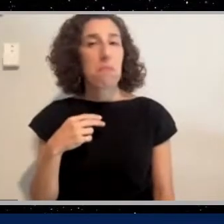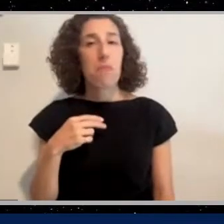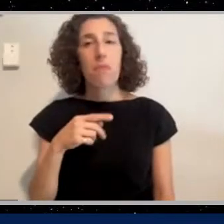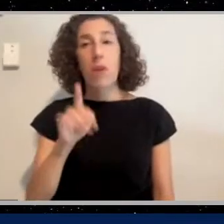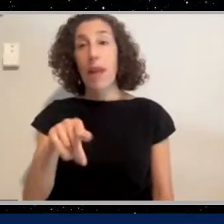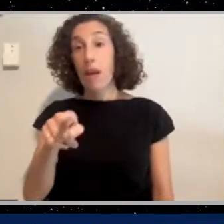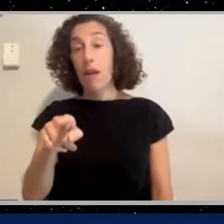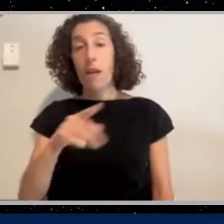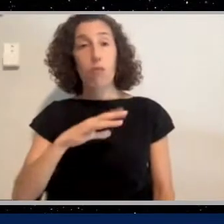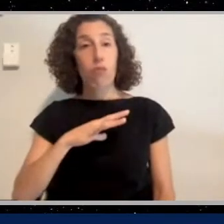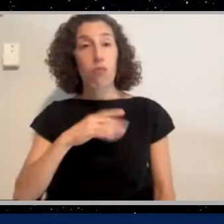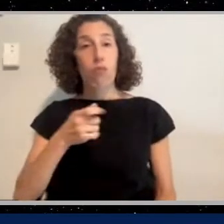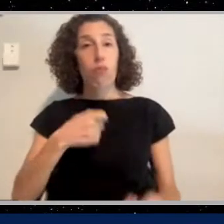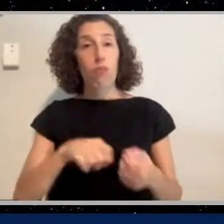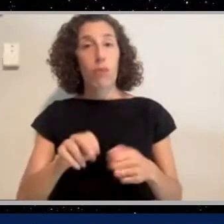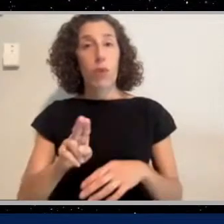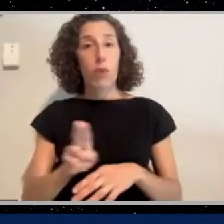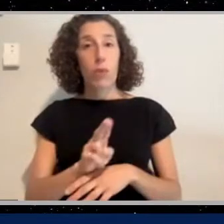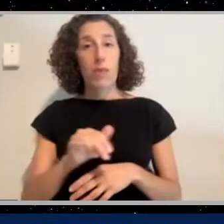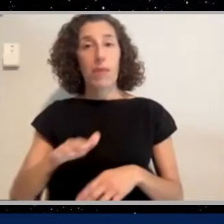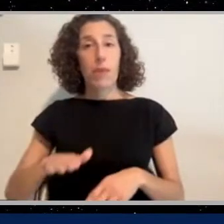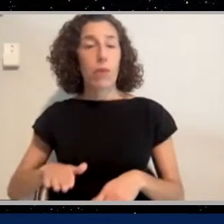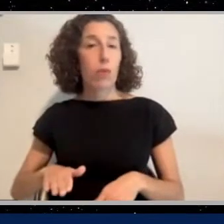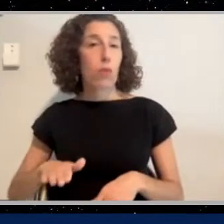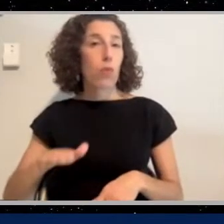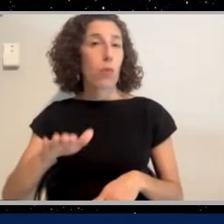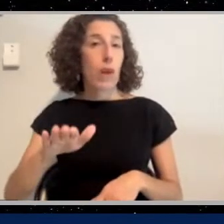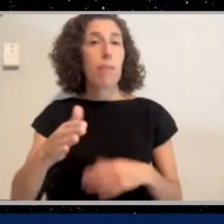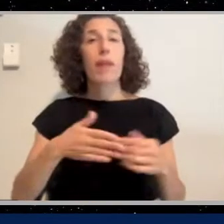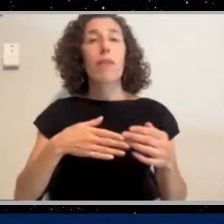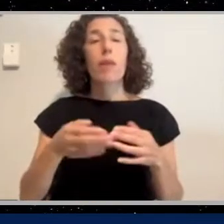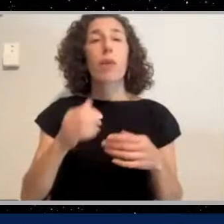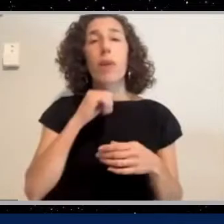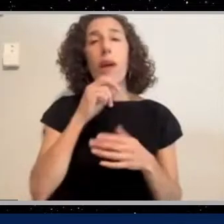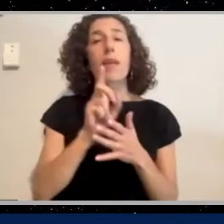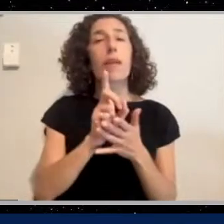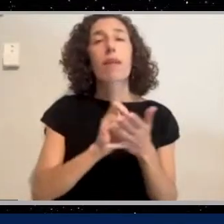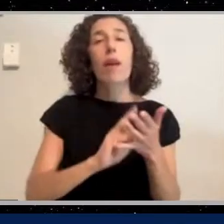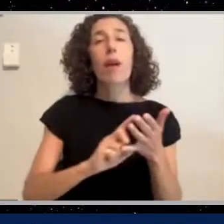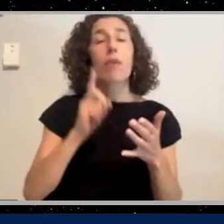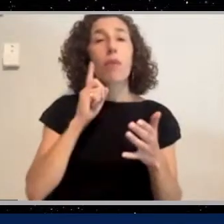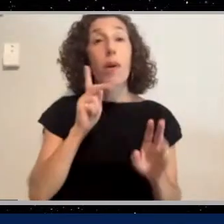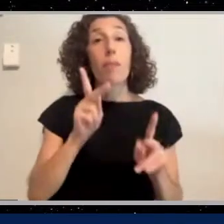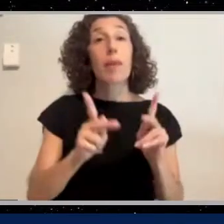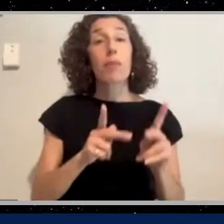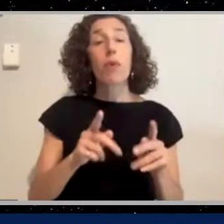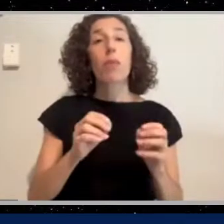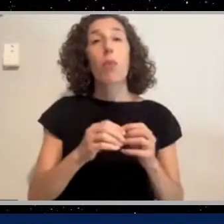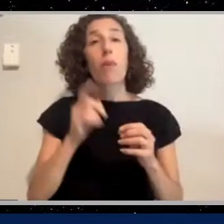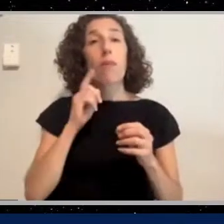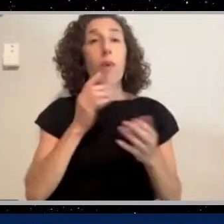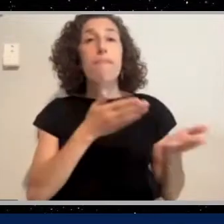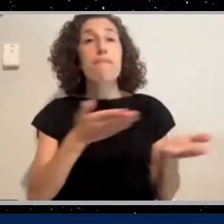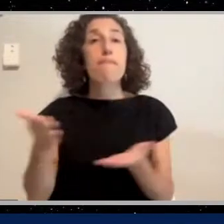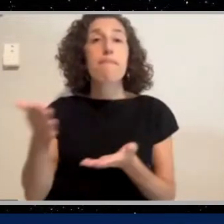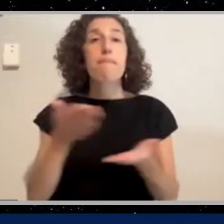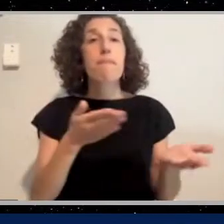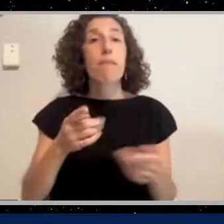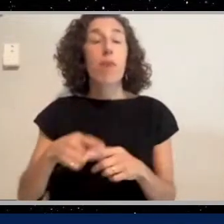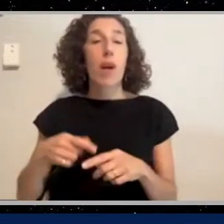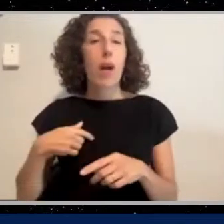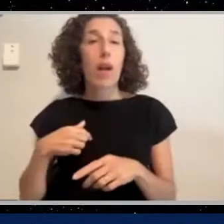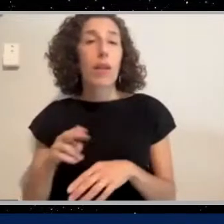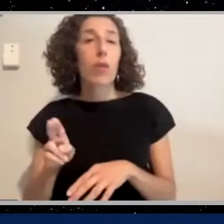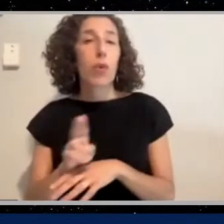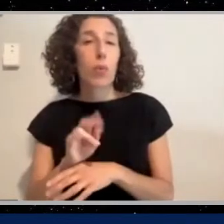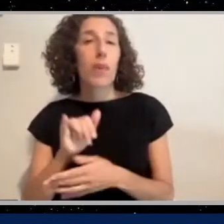those of us who needed it sat in the front row so we could transfer right into those seats. And again, I didn't feel embarrassed doing that,